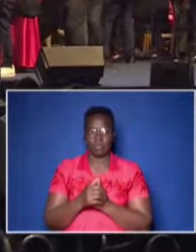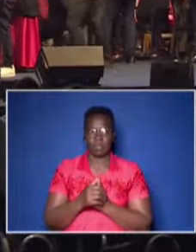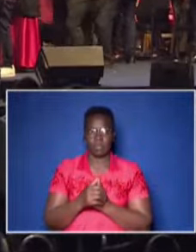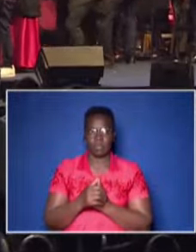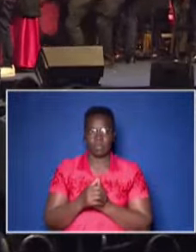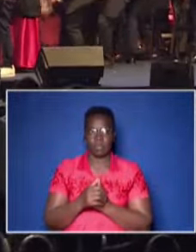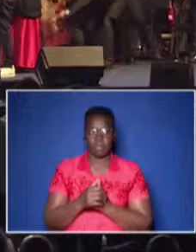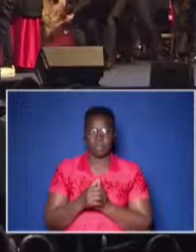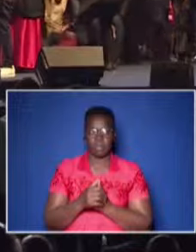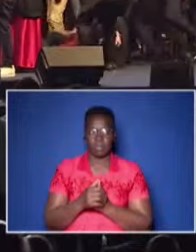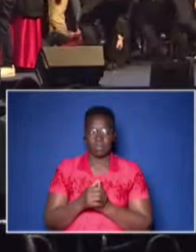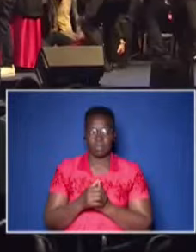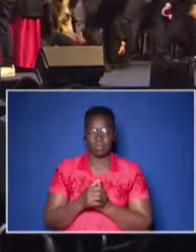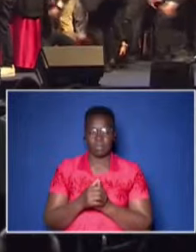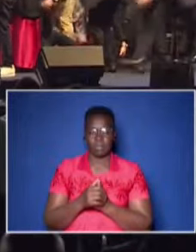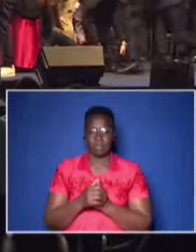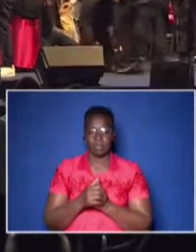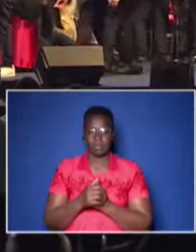free